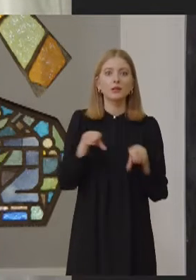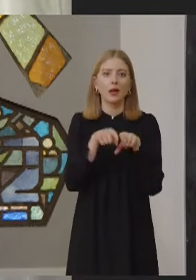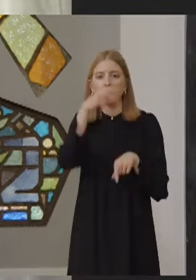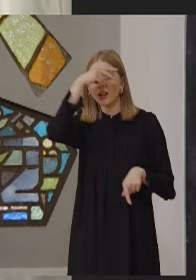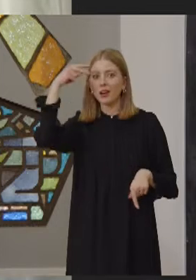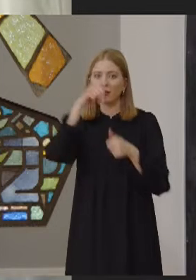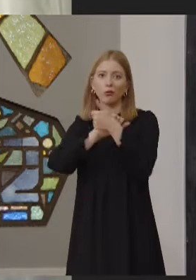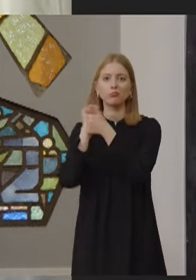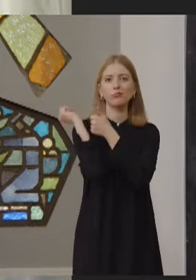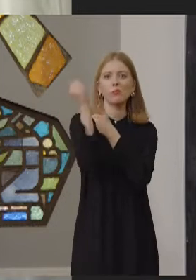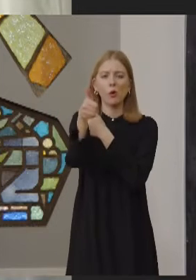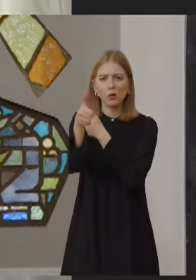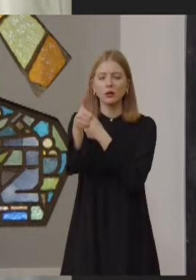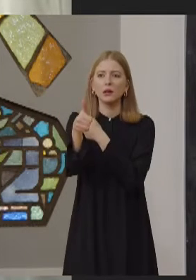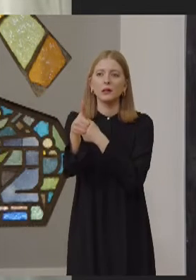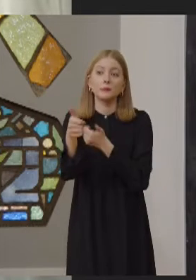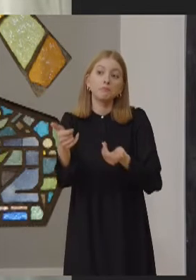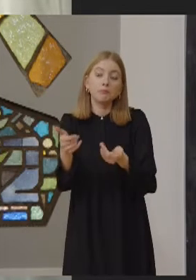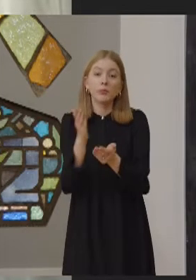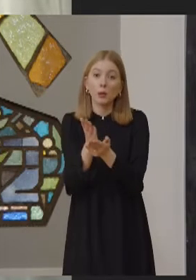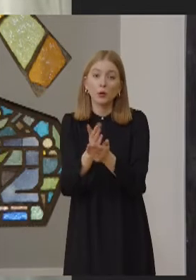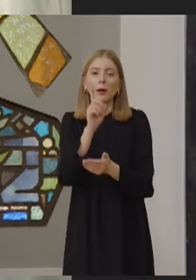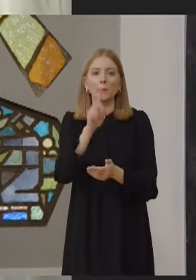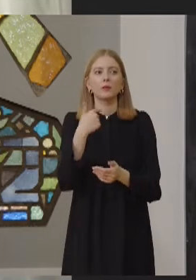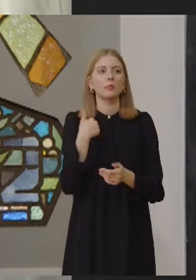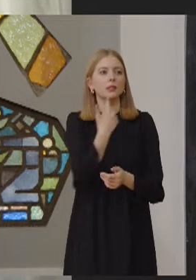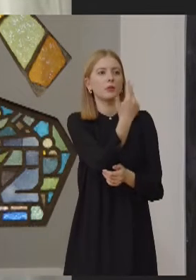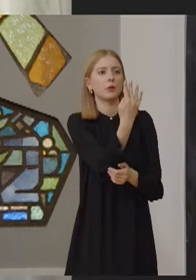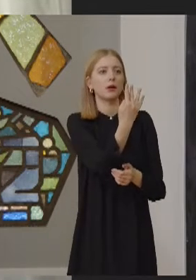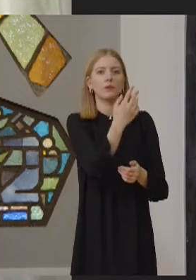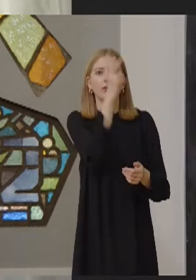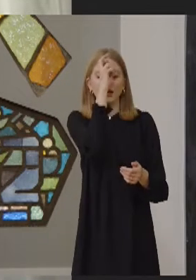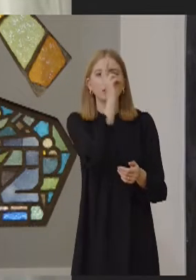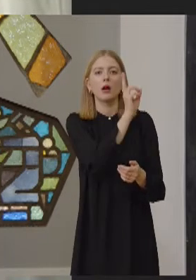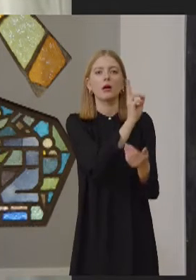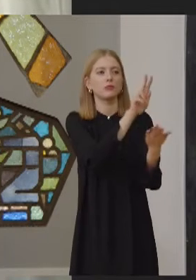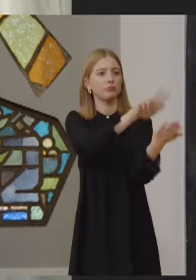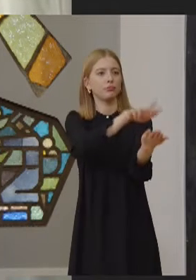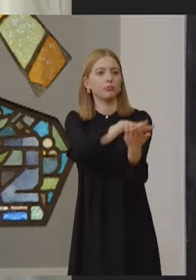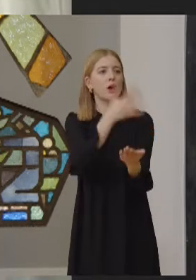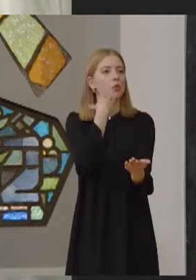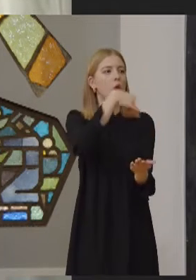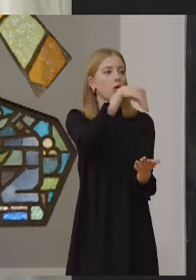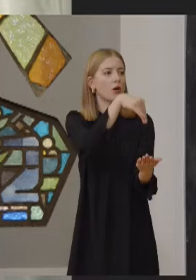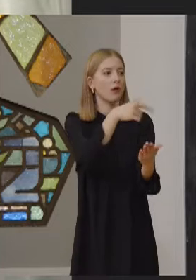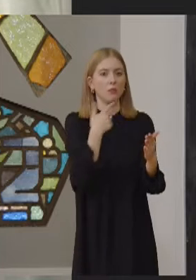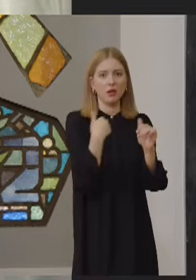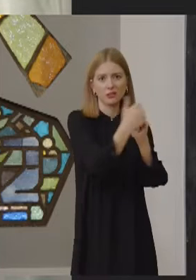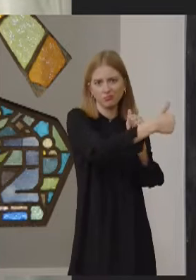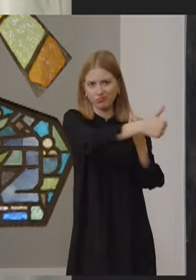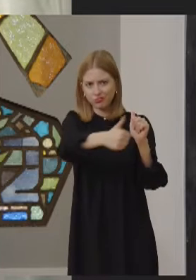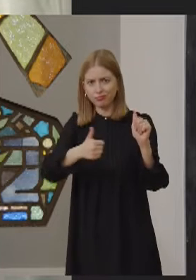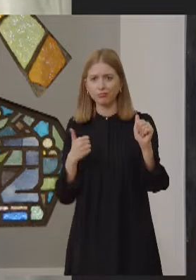should not be seen as lagging behind from the societies in those